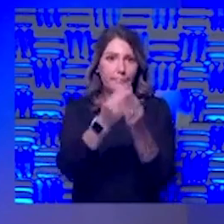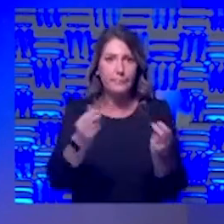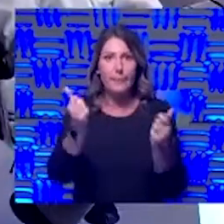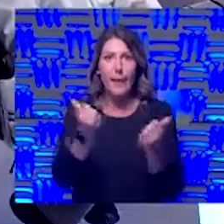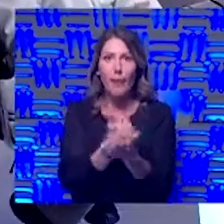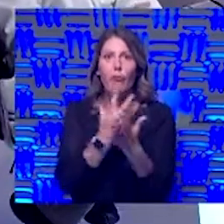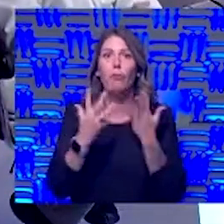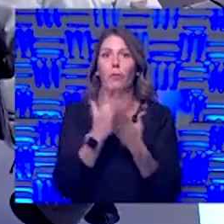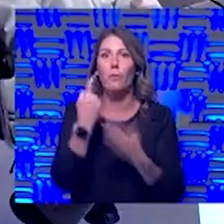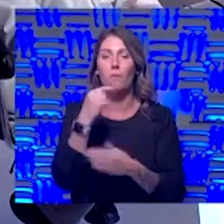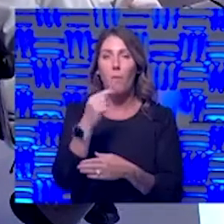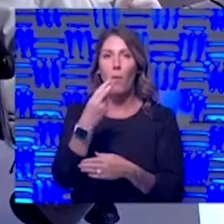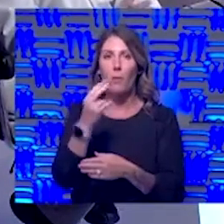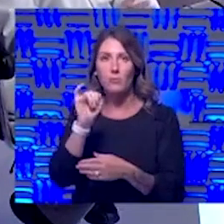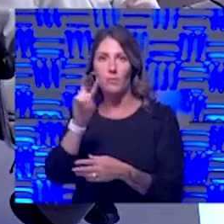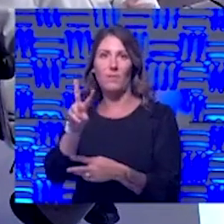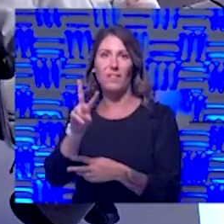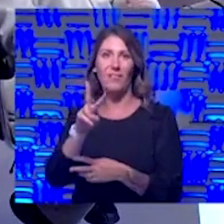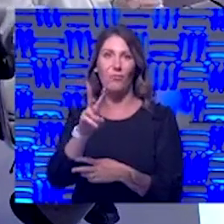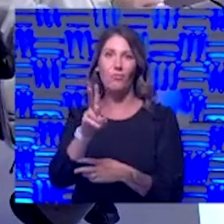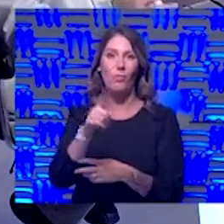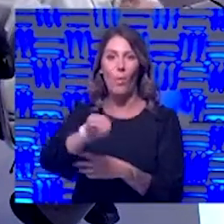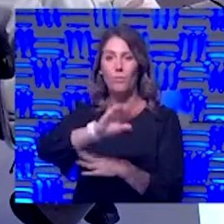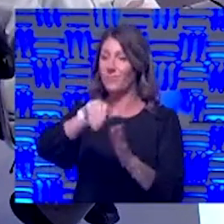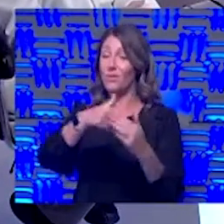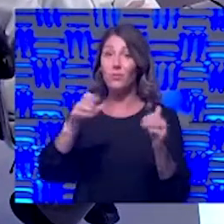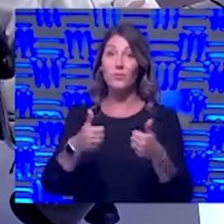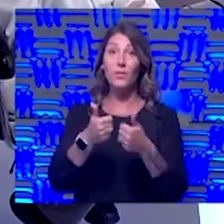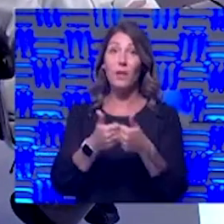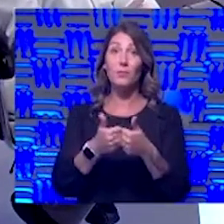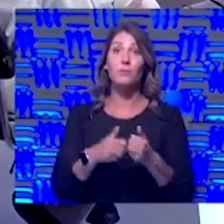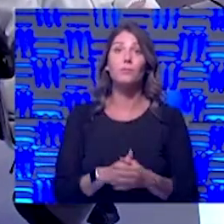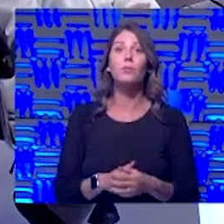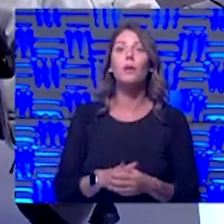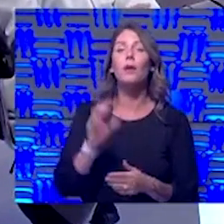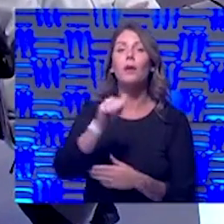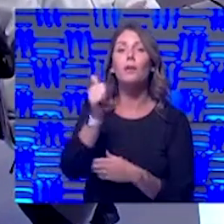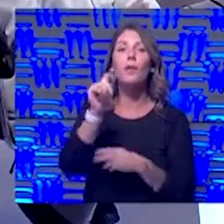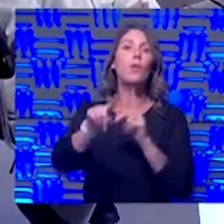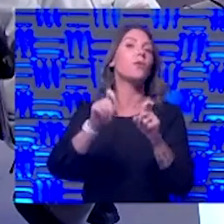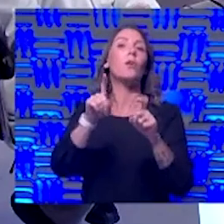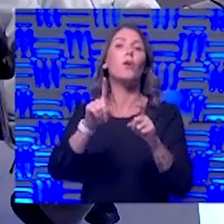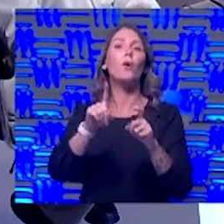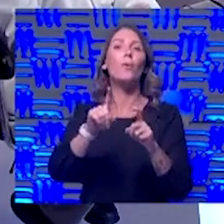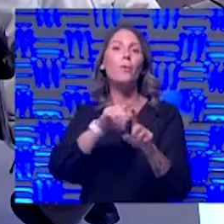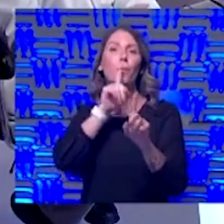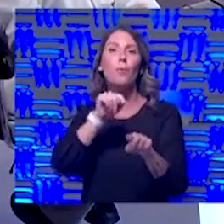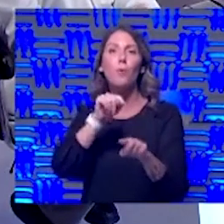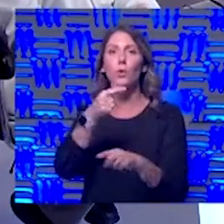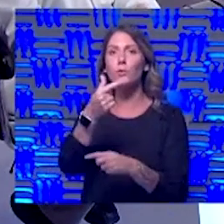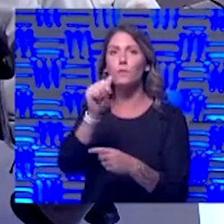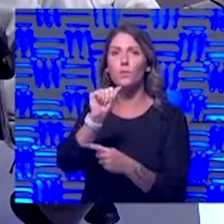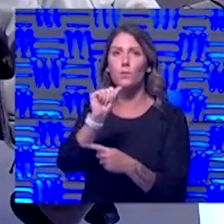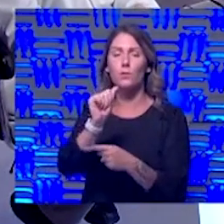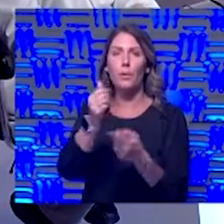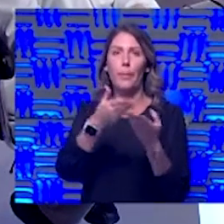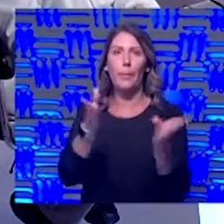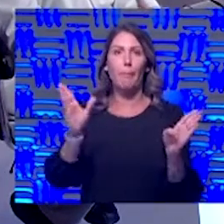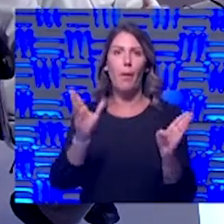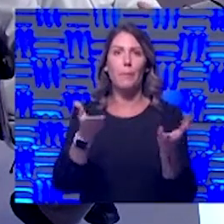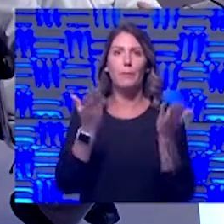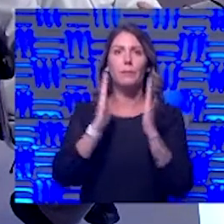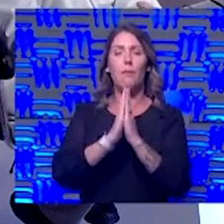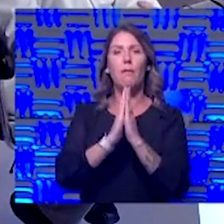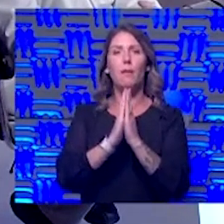transplant. Yeah. Those are challenges. Okay. And another question. There are reports in Georgia of the public asking, is